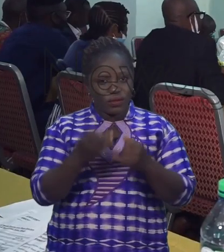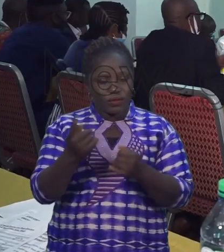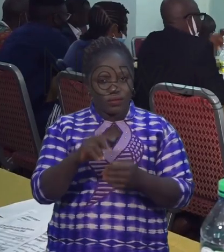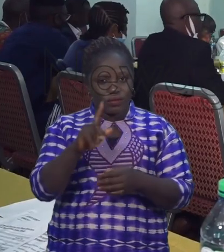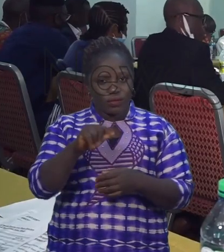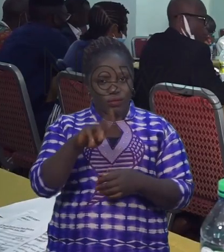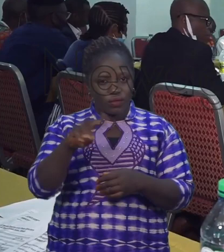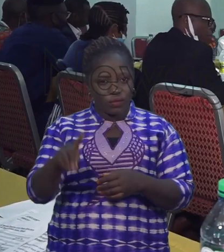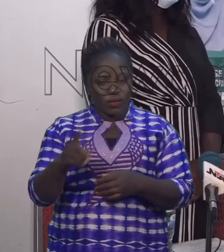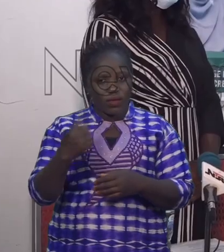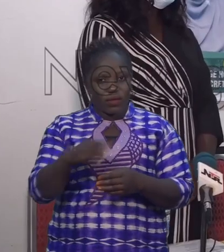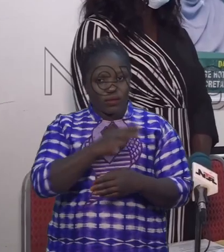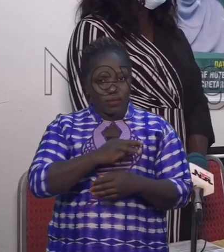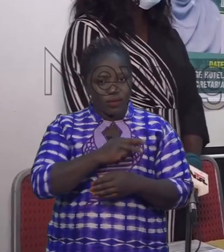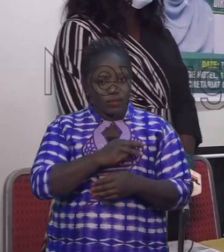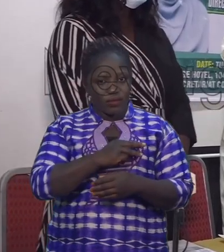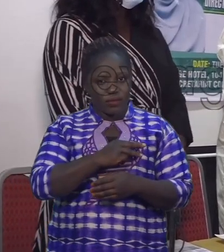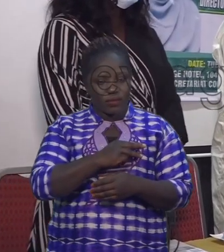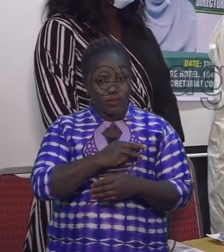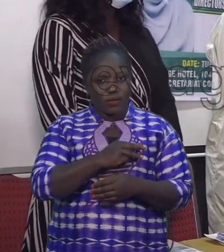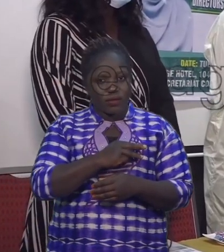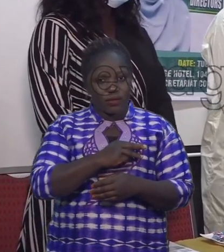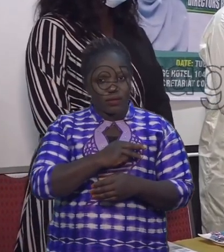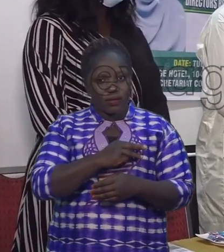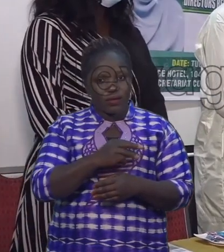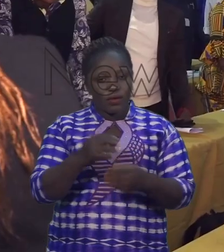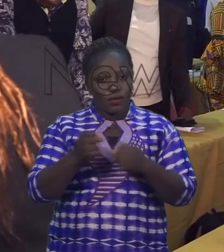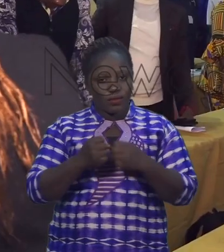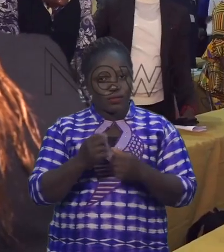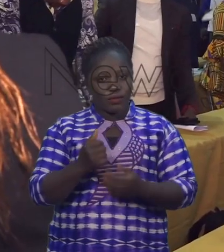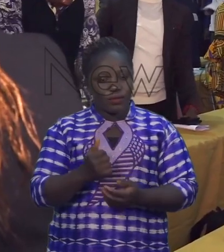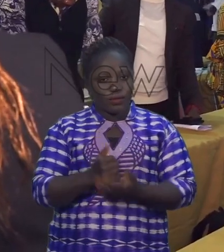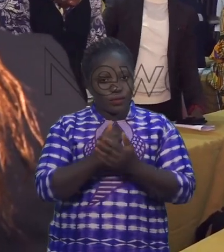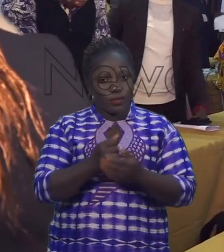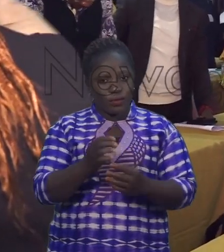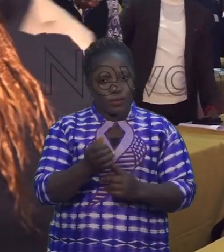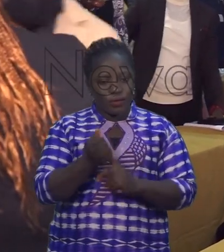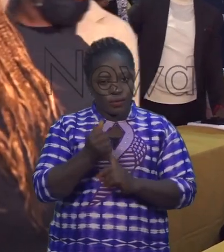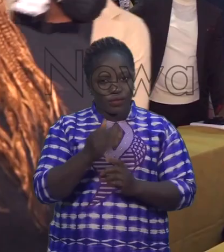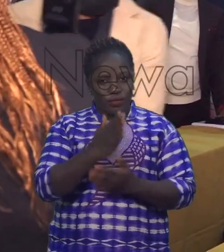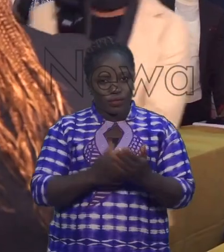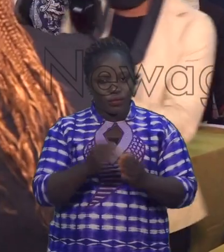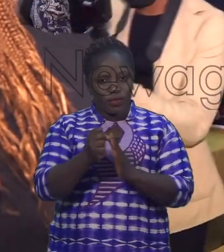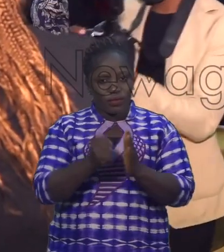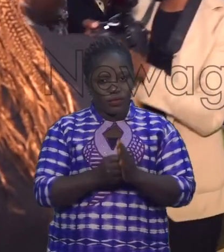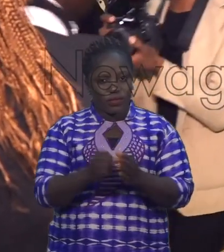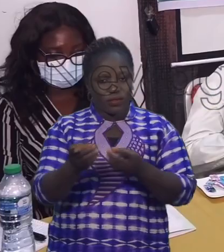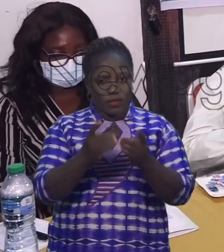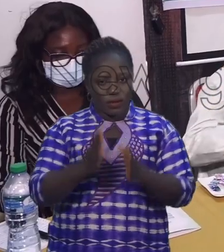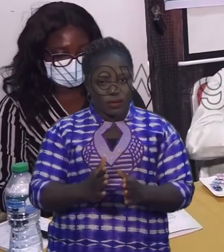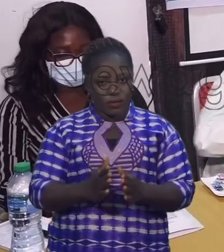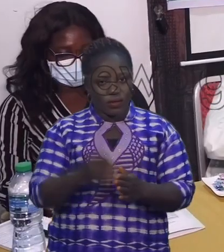the end of the year 2021, the ministry, through the Department of Special Needs, also hosted state directors responsible for